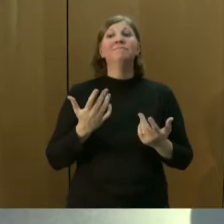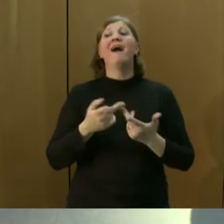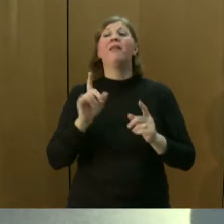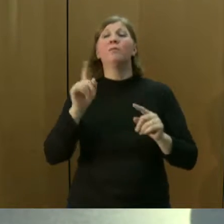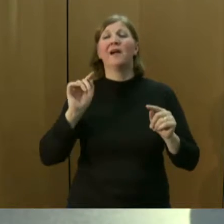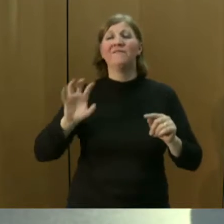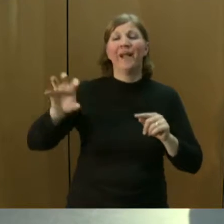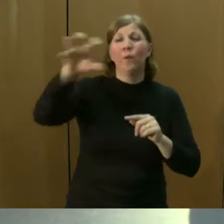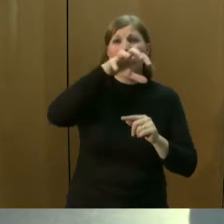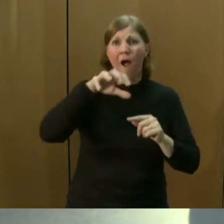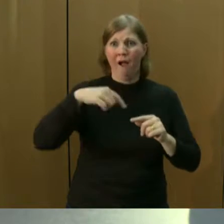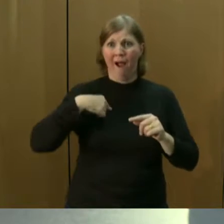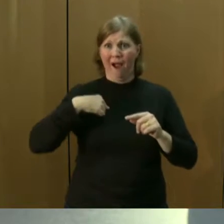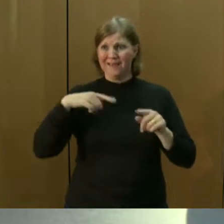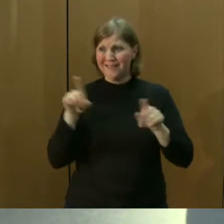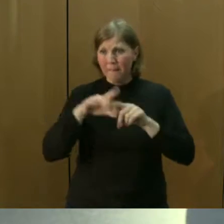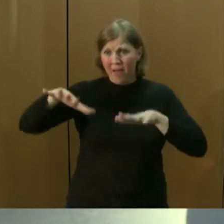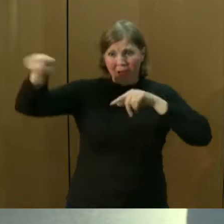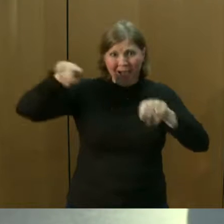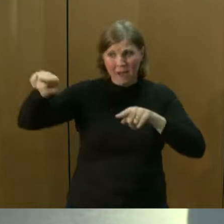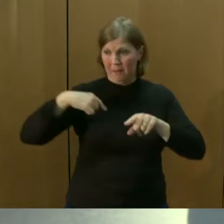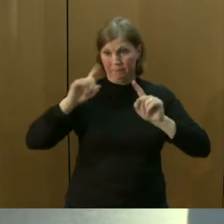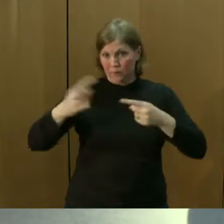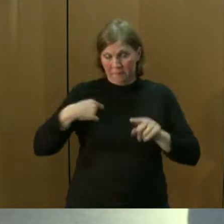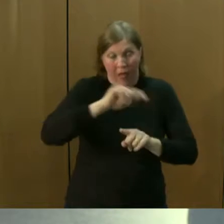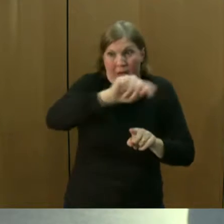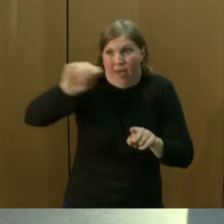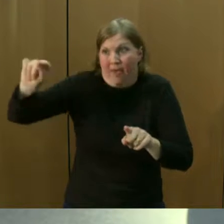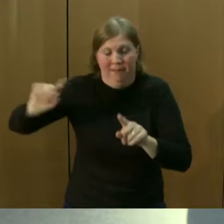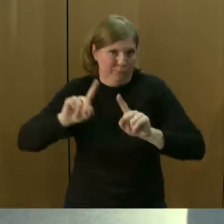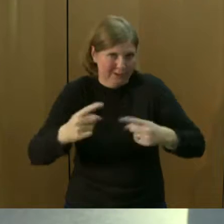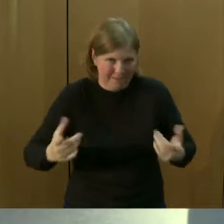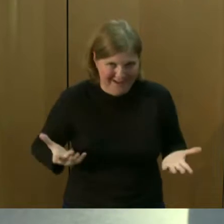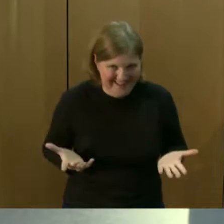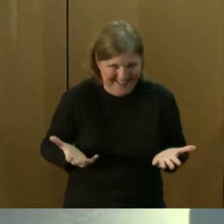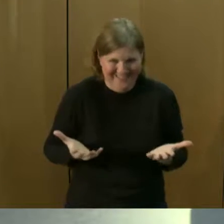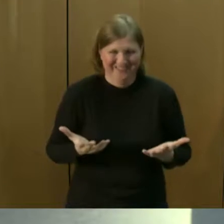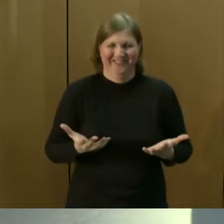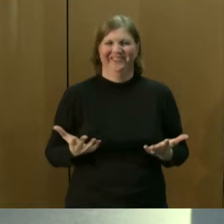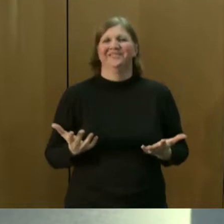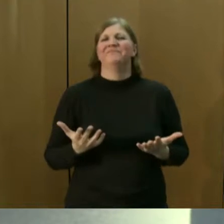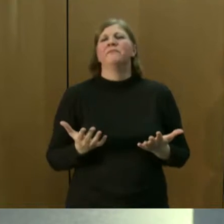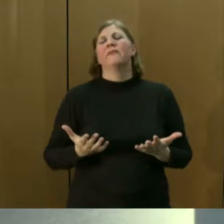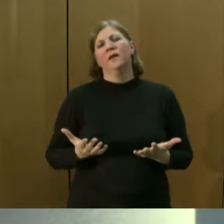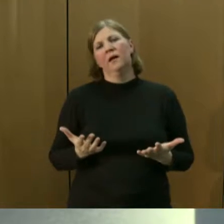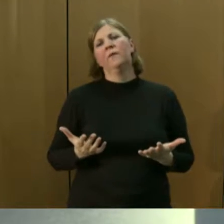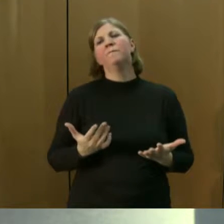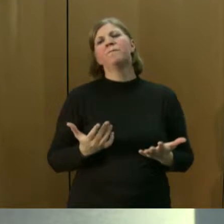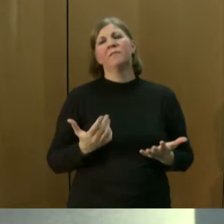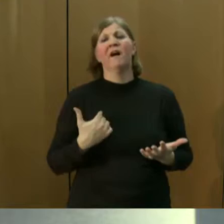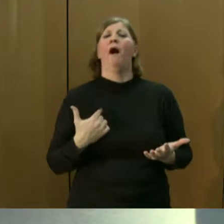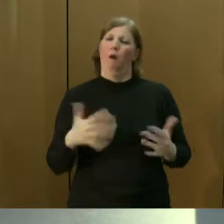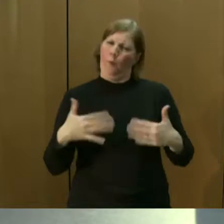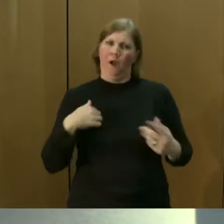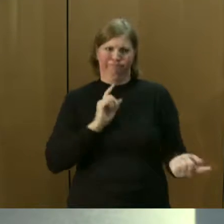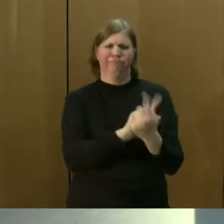The act of discipline, that experience in itself. Also being positioned by so many of your peers, with other artists, you're able to